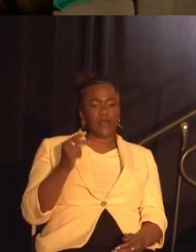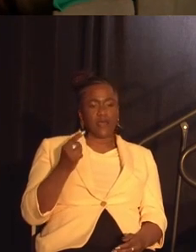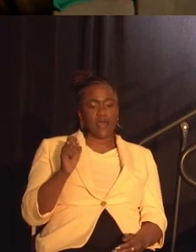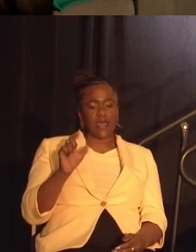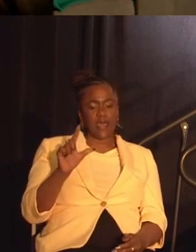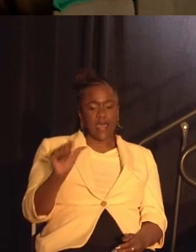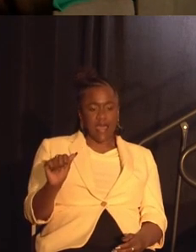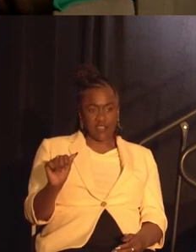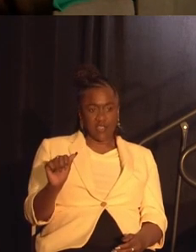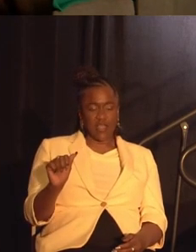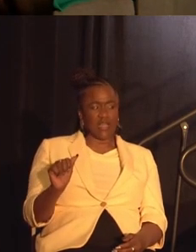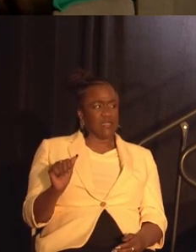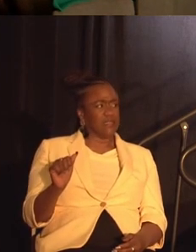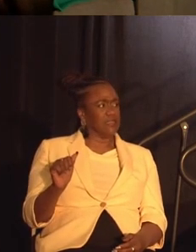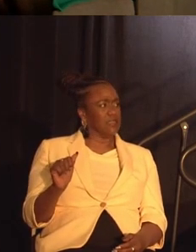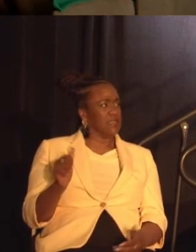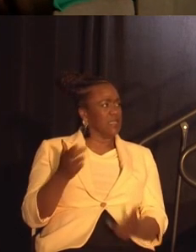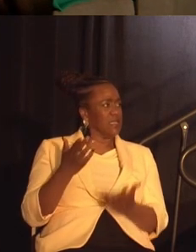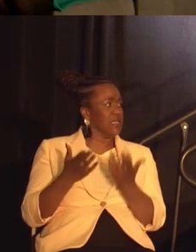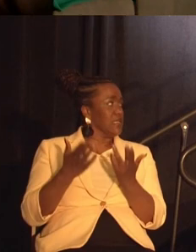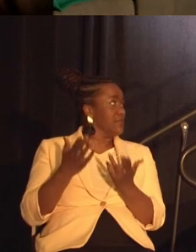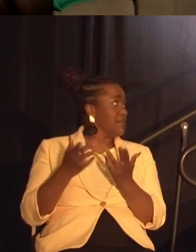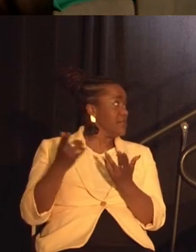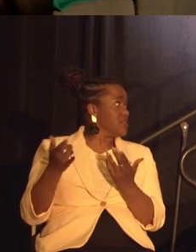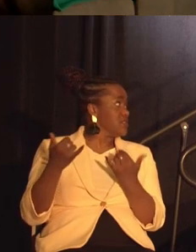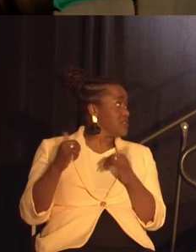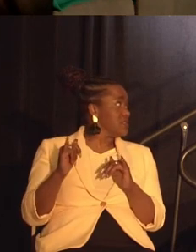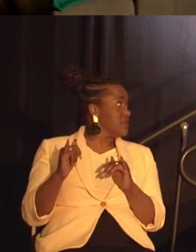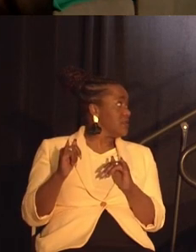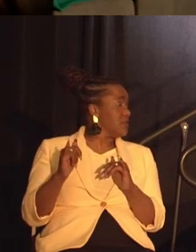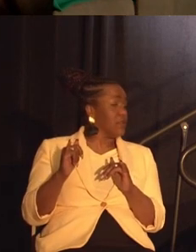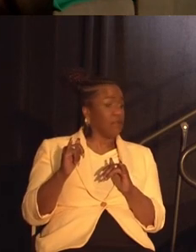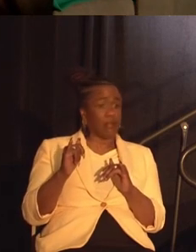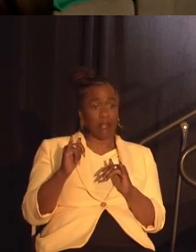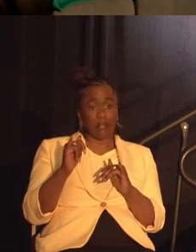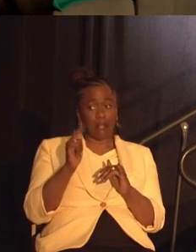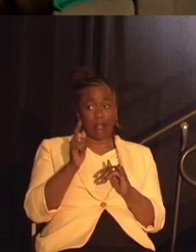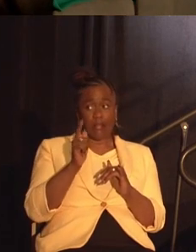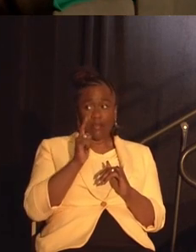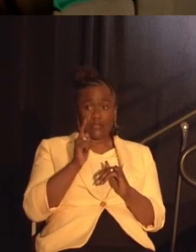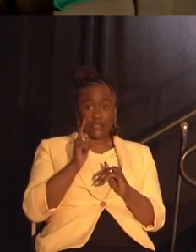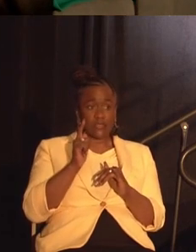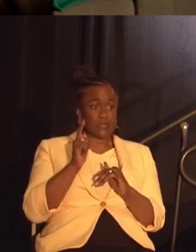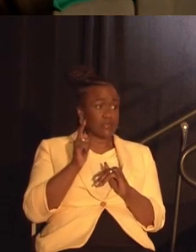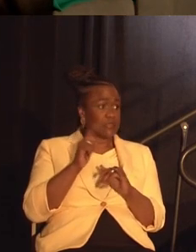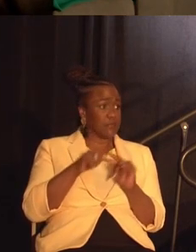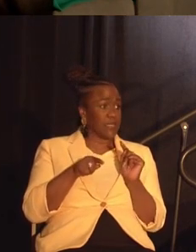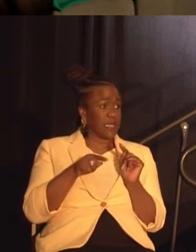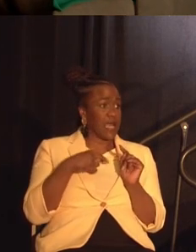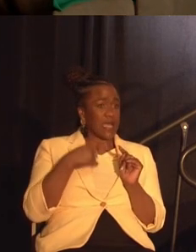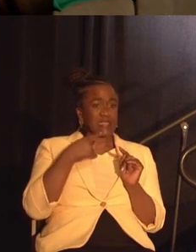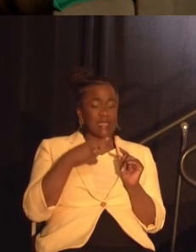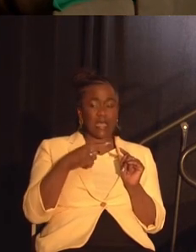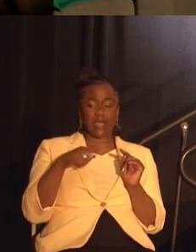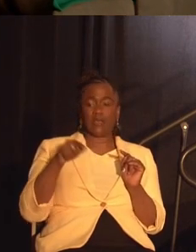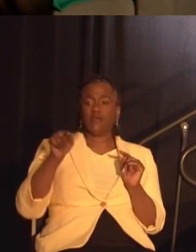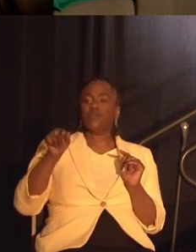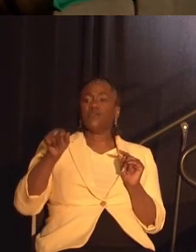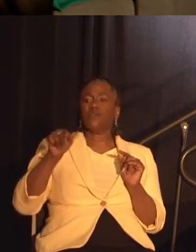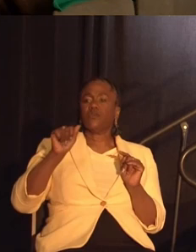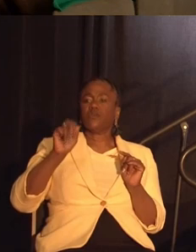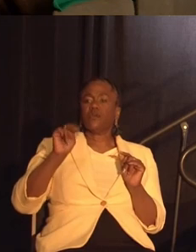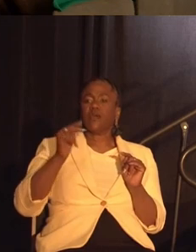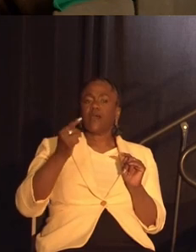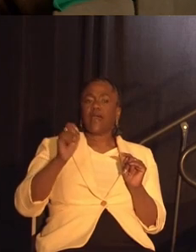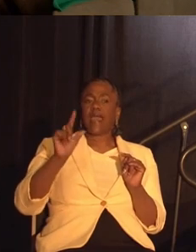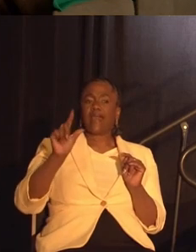who may or may not be here. She might be still eating lunch, but I send Angela stuff because she's